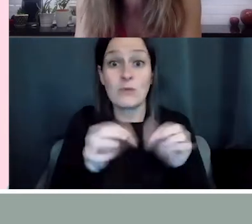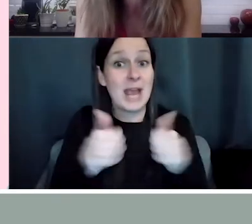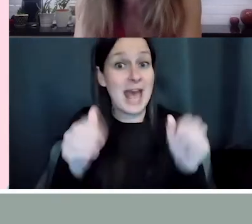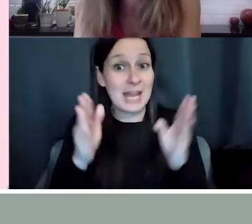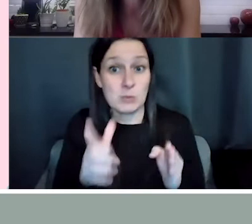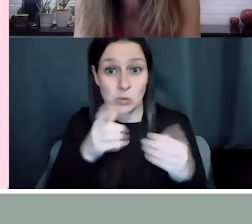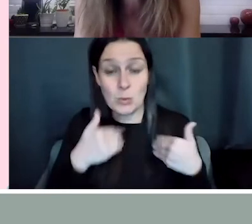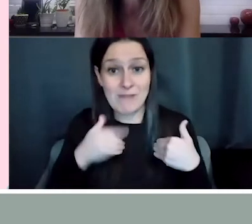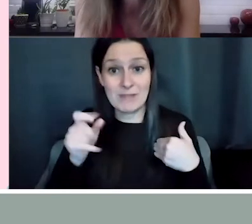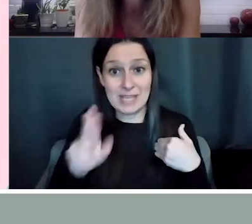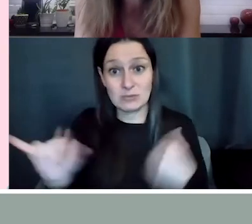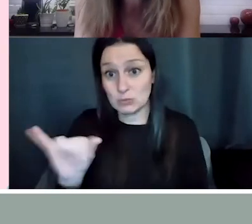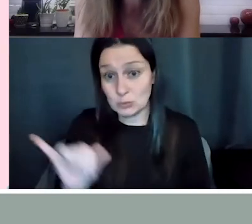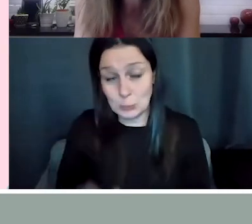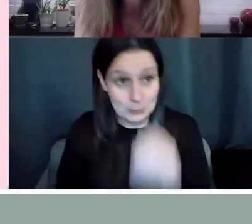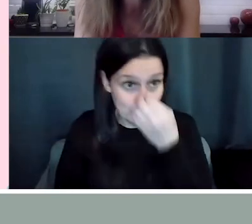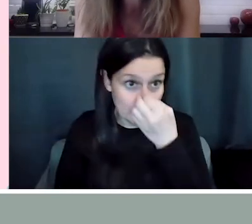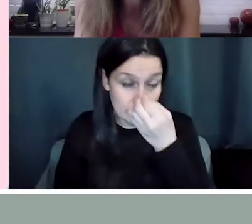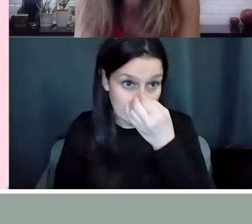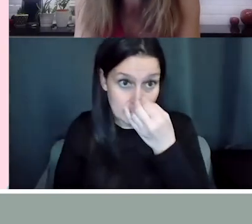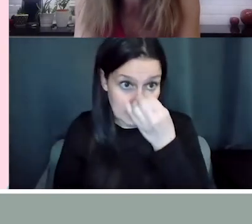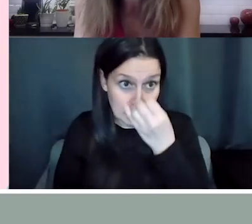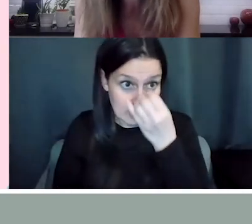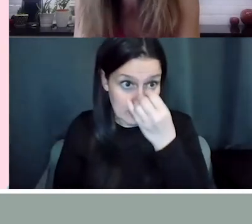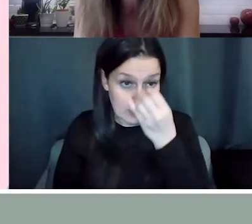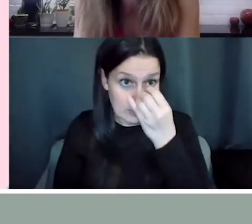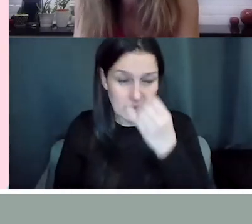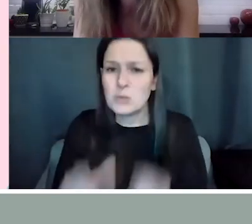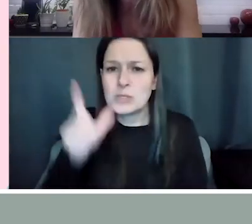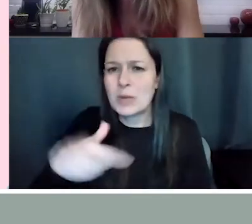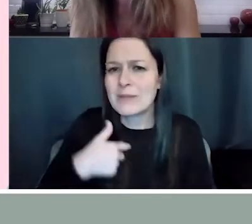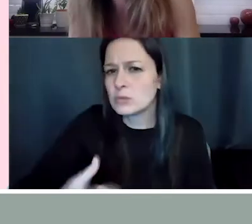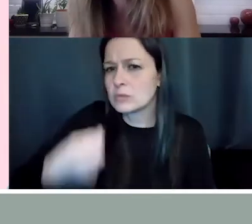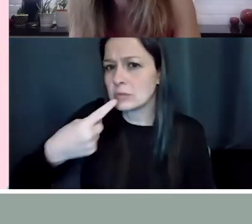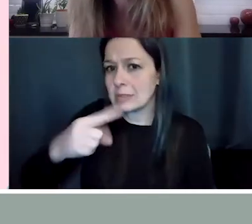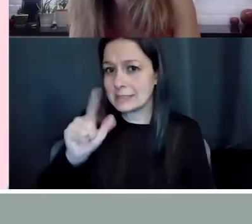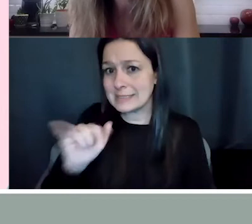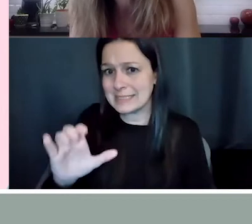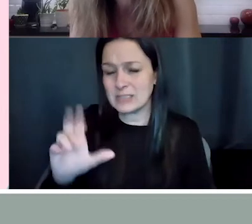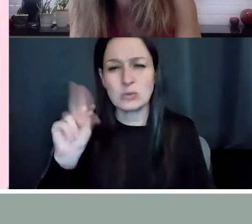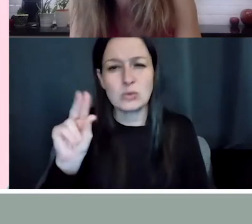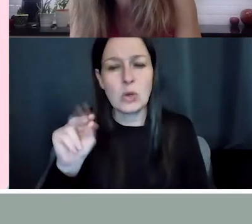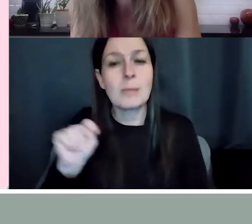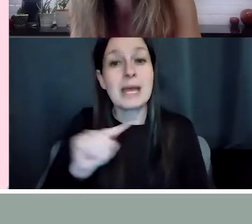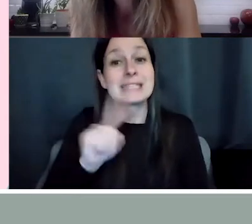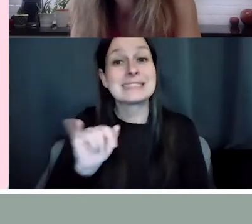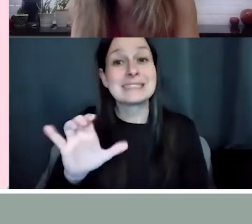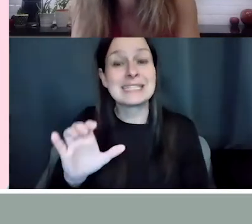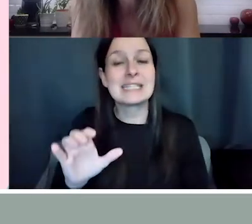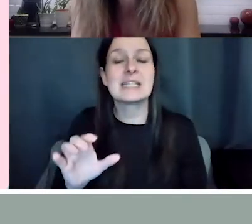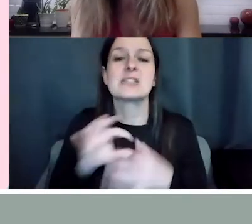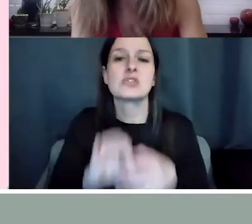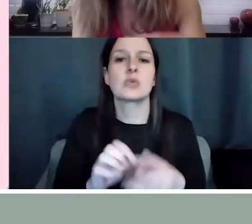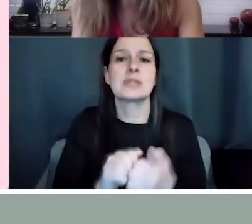as well. And again, we don't necessarily need to take a zinc supplement, but zinc is associated with taste